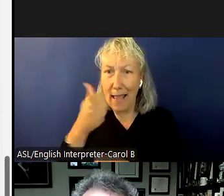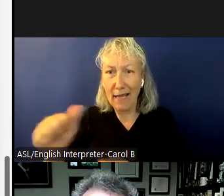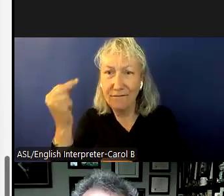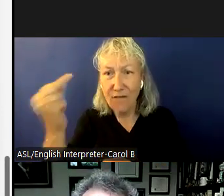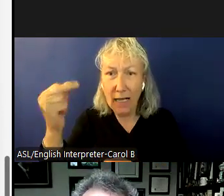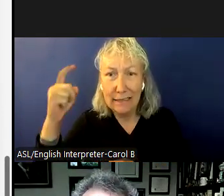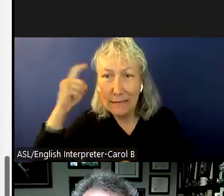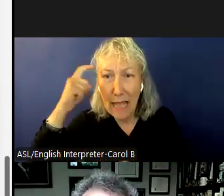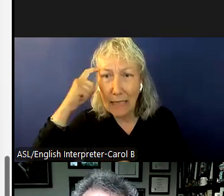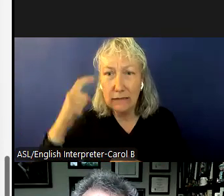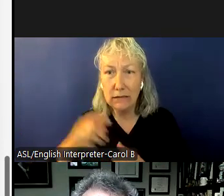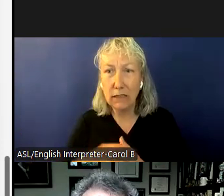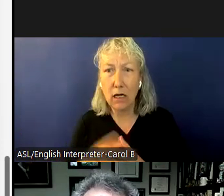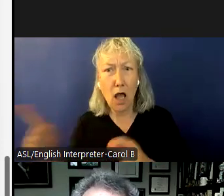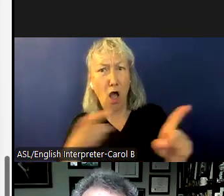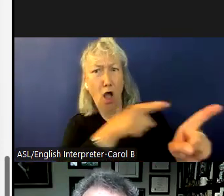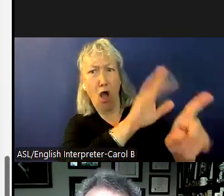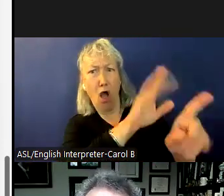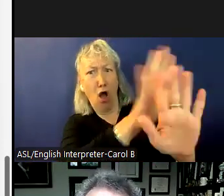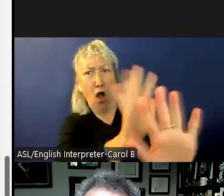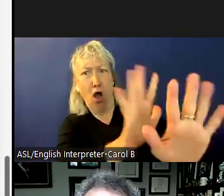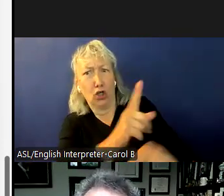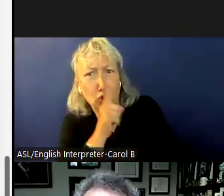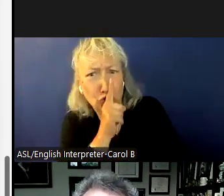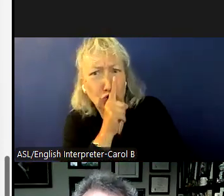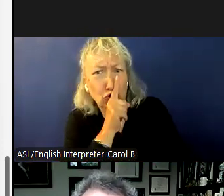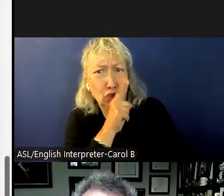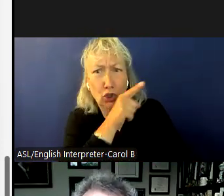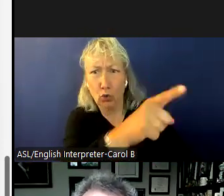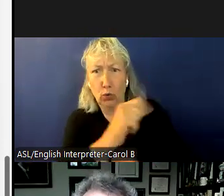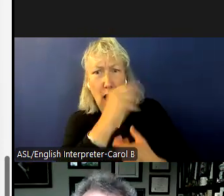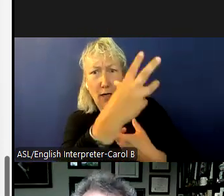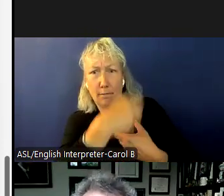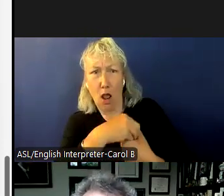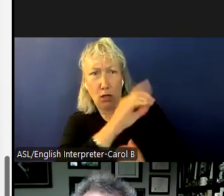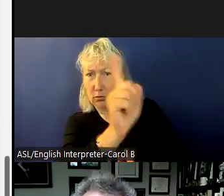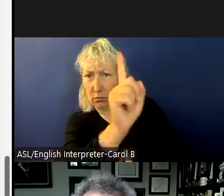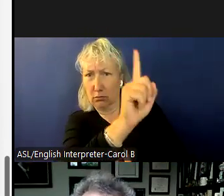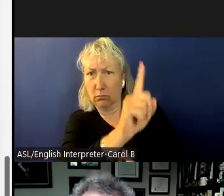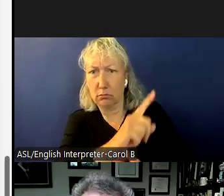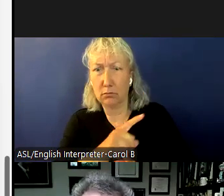we need you to mute your microphone if you are not part of our panels today, please.